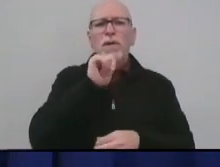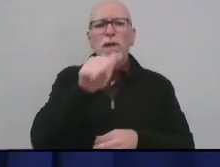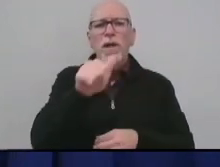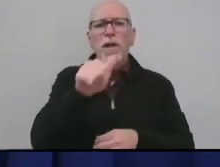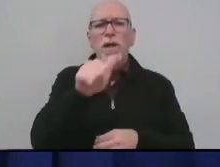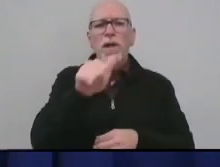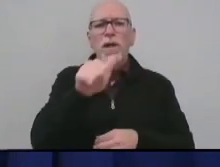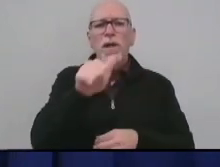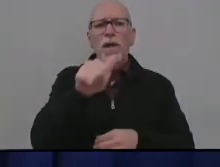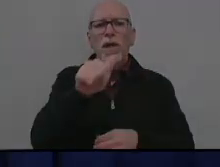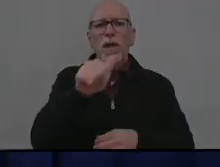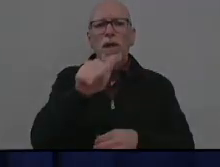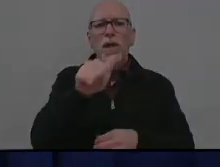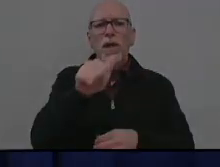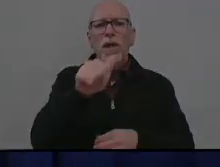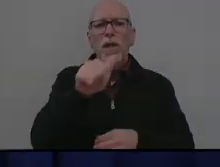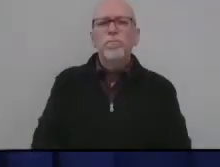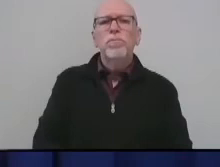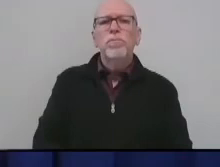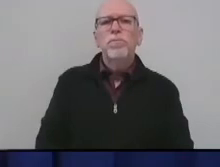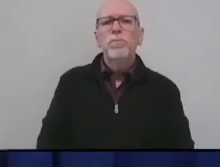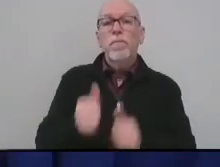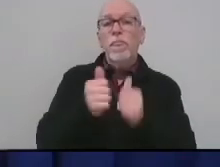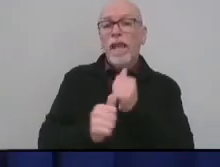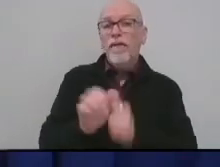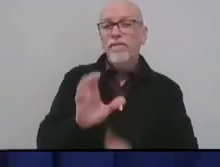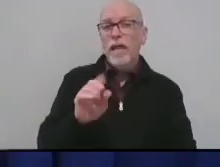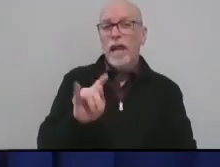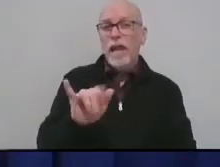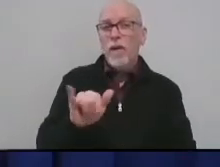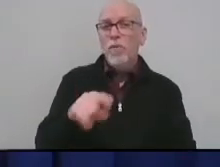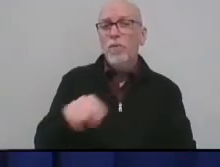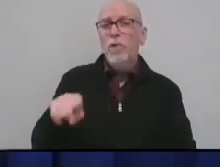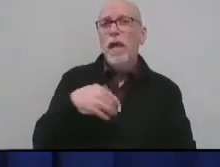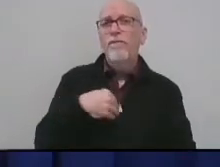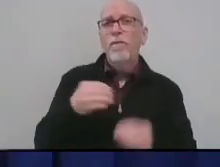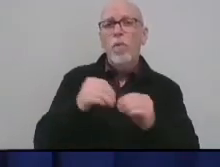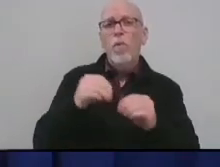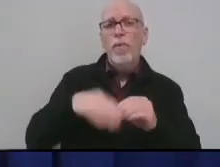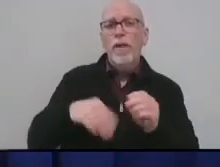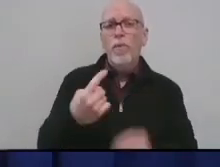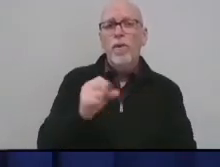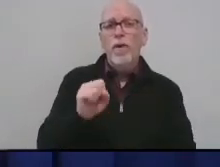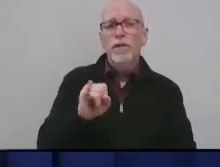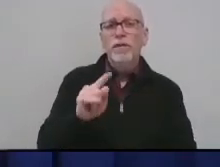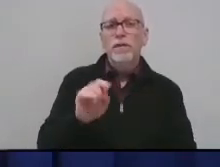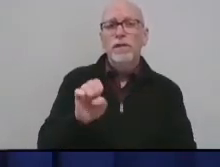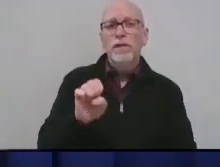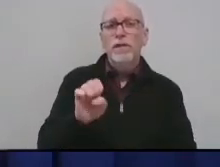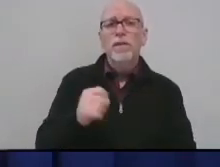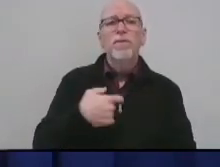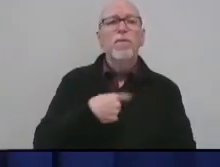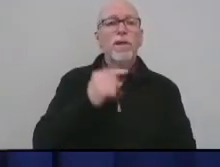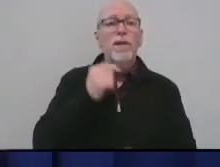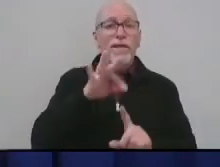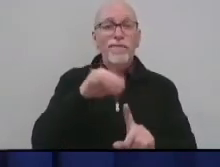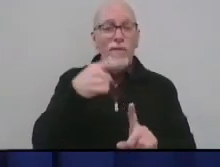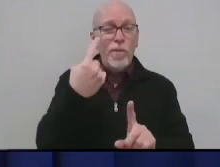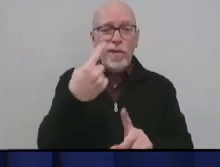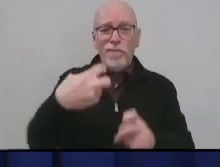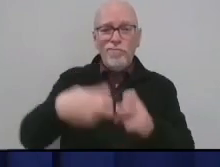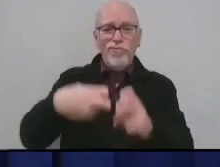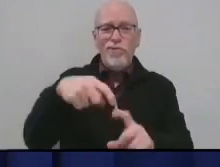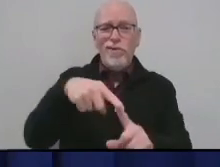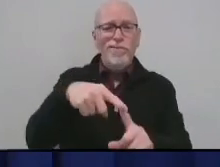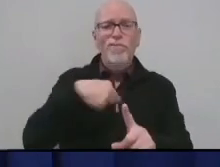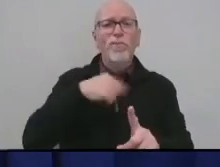actually do that? Than one site, and we just simply ask the other sites if they would be able to take on